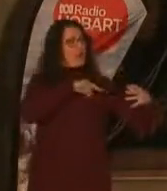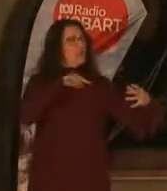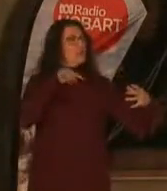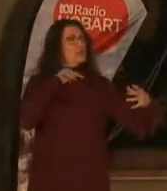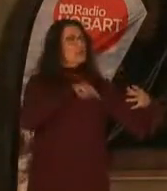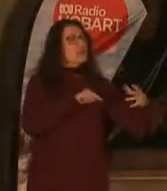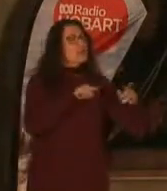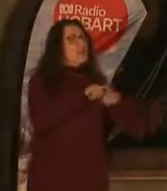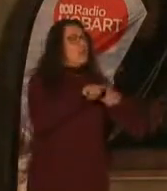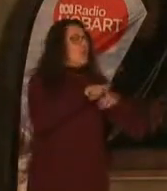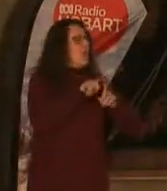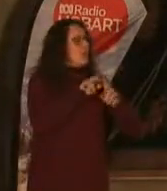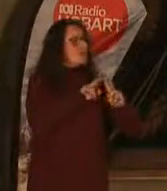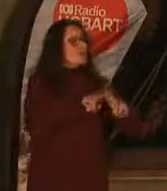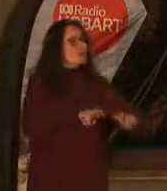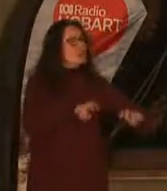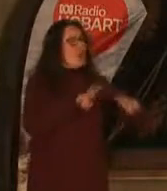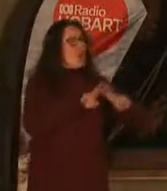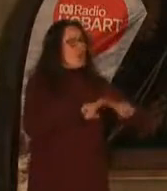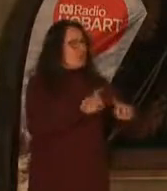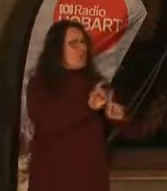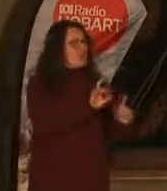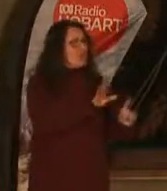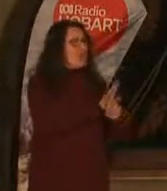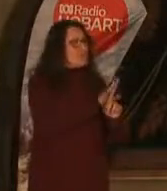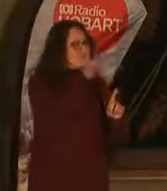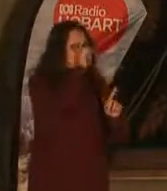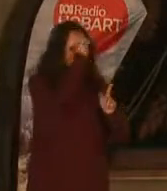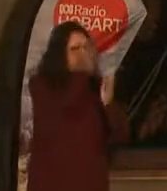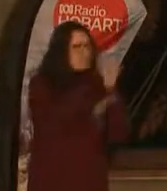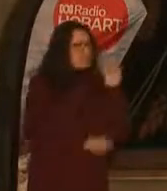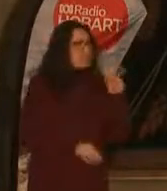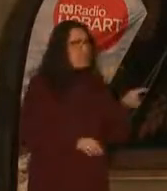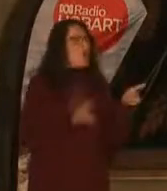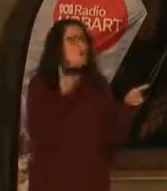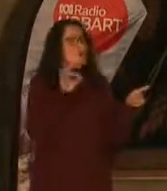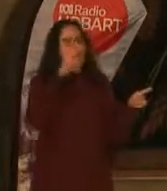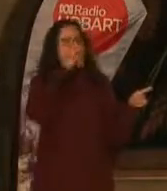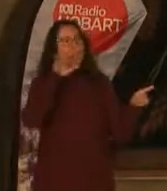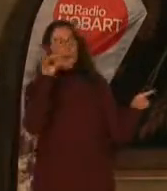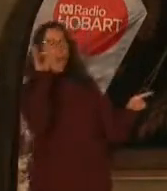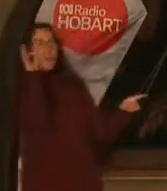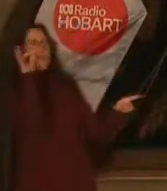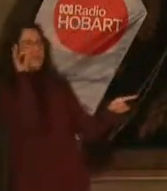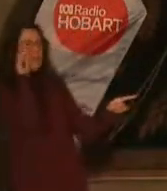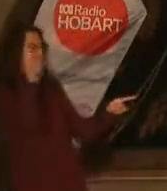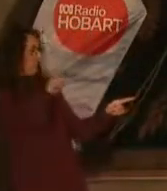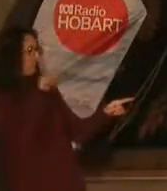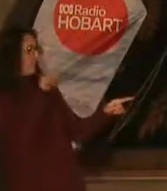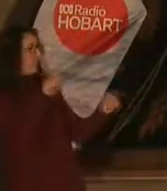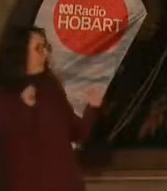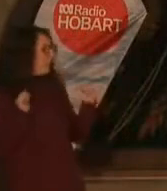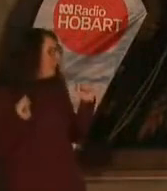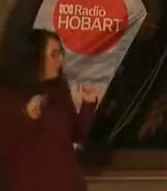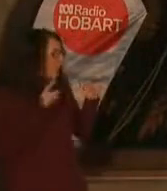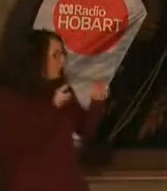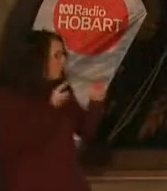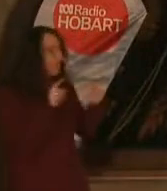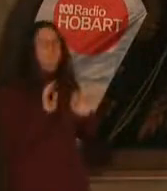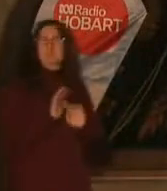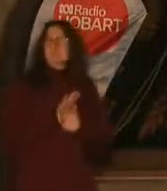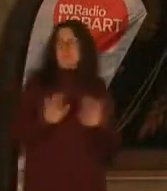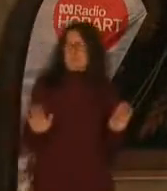than always the object of study. And there is a real resentment when we say, actually, I'd just as